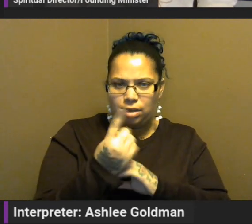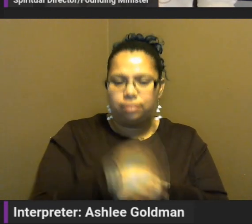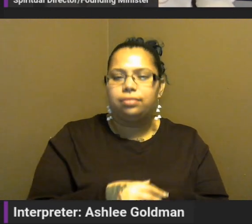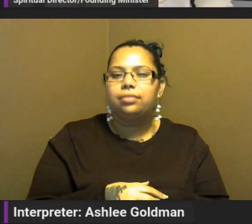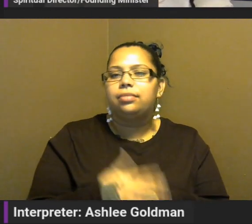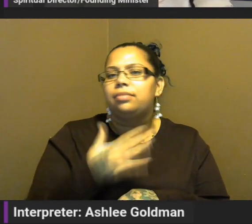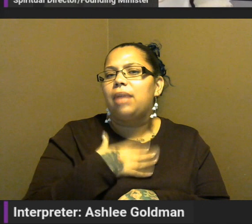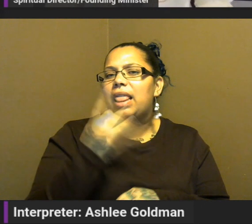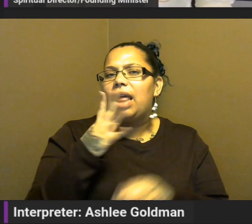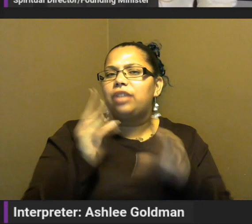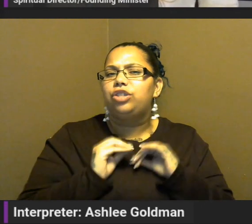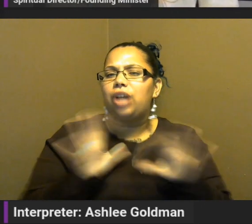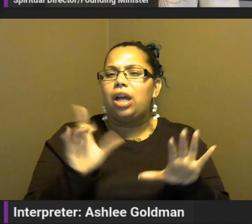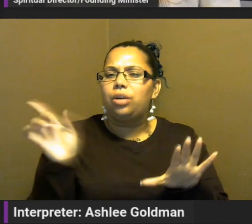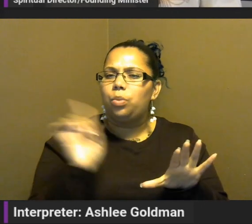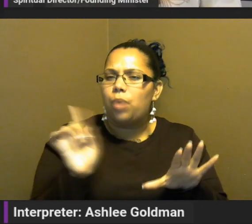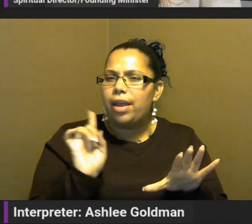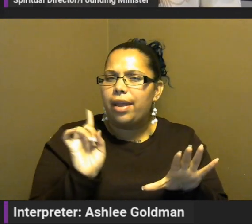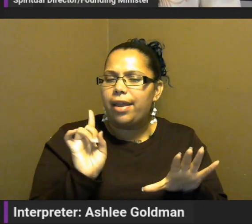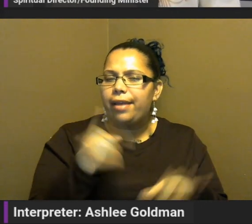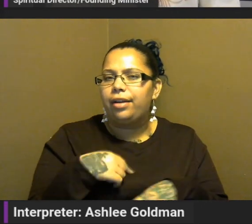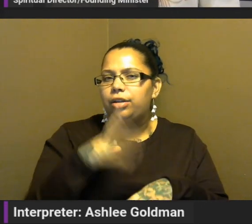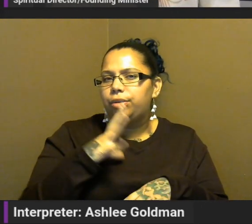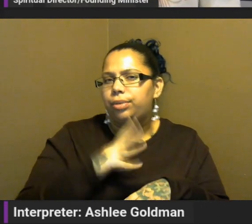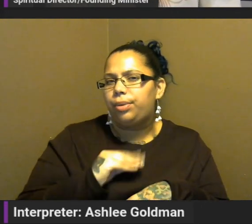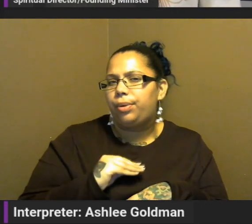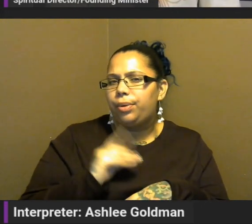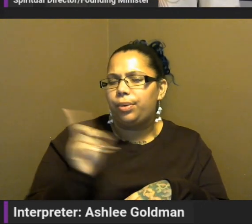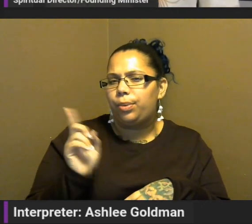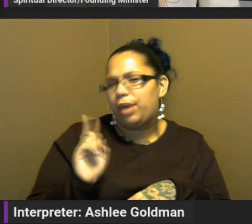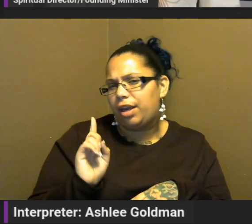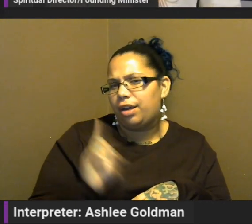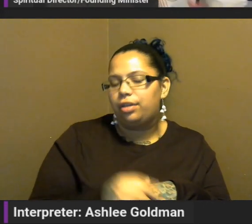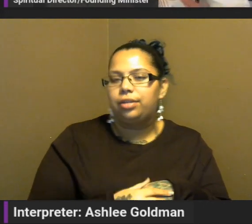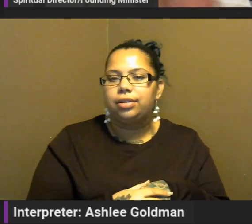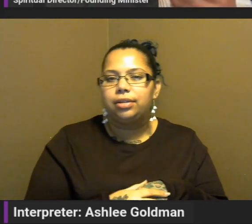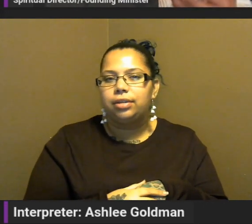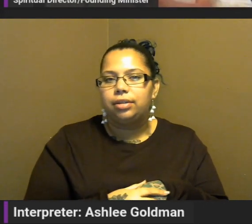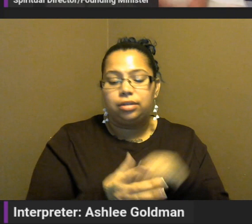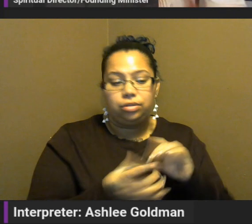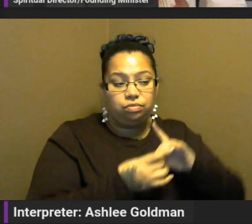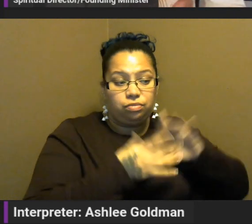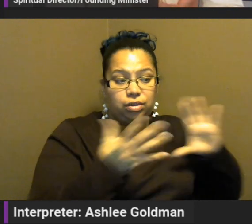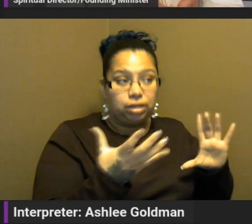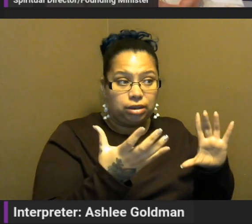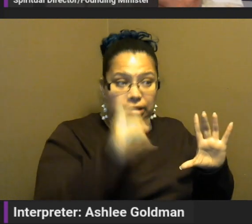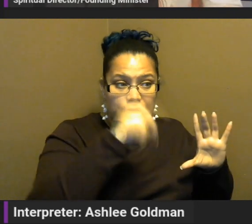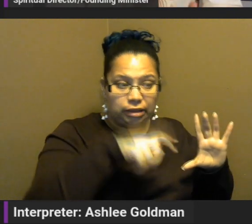I tend to turn my light down? What do I need to release so that I